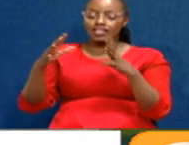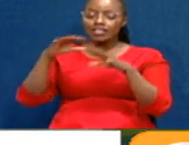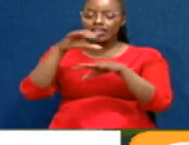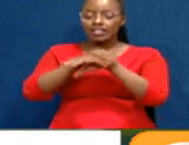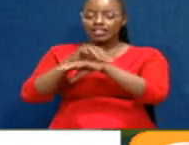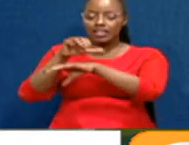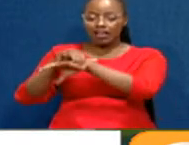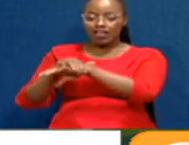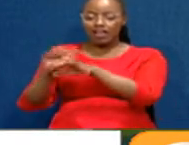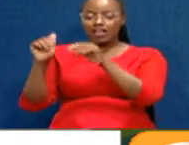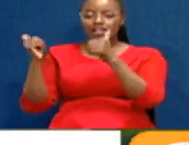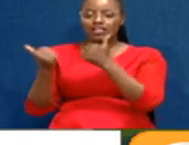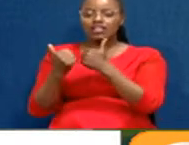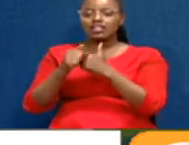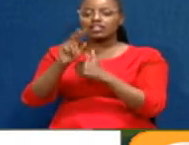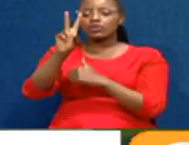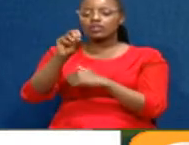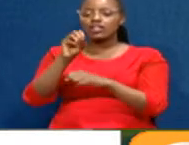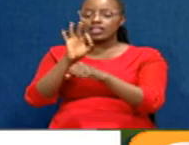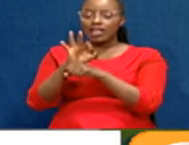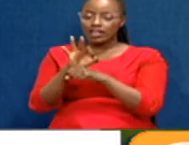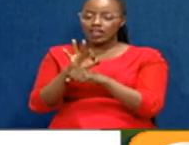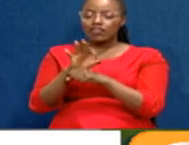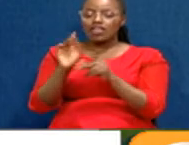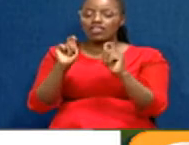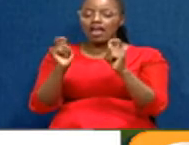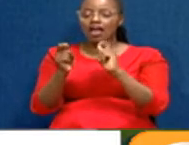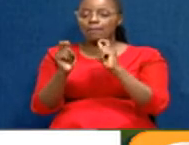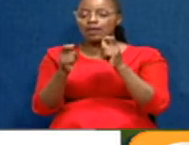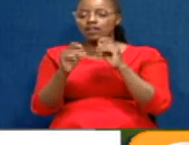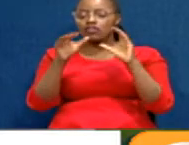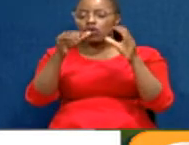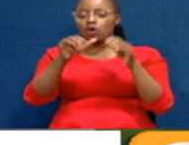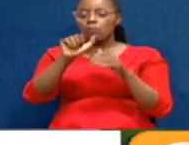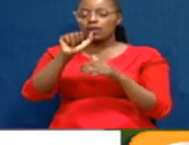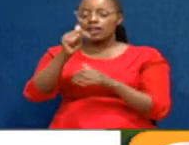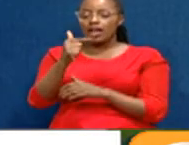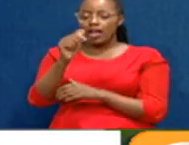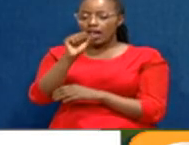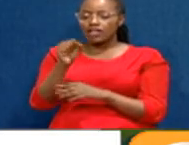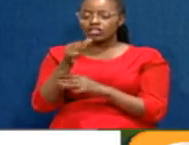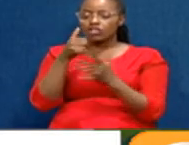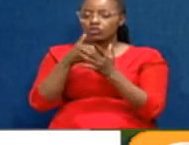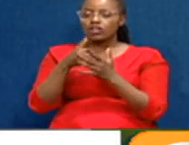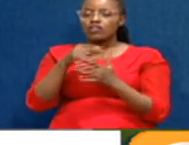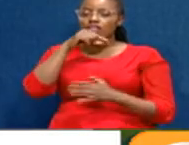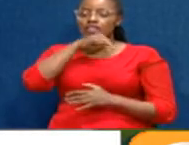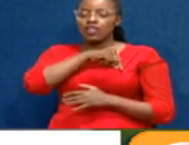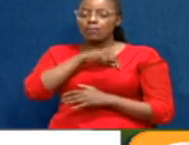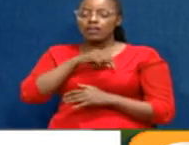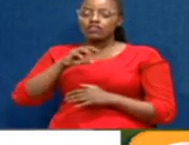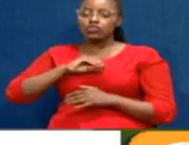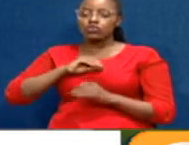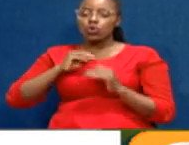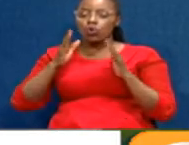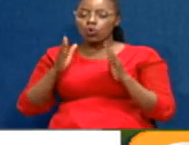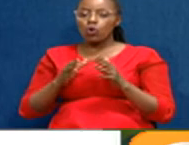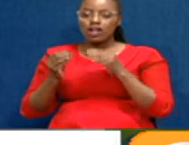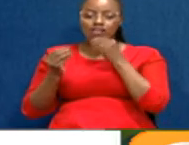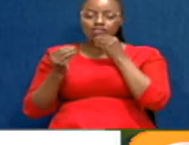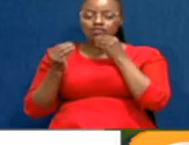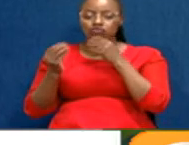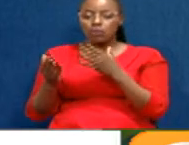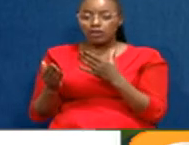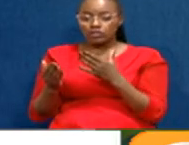in 2013, amendments of the Companies Act to include the beneficial owners'